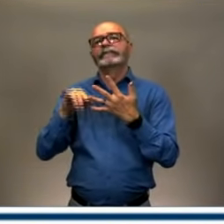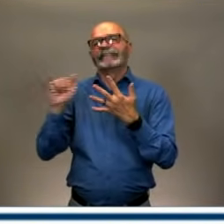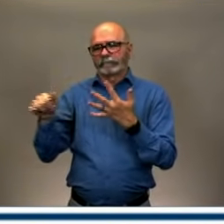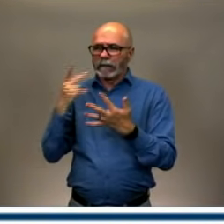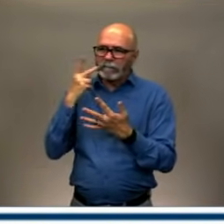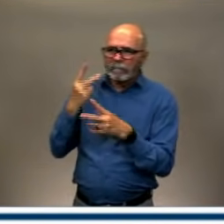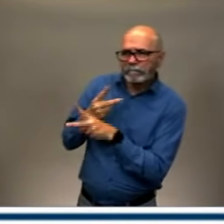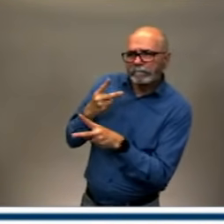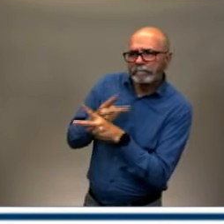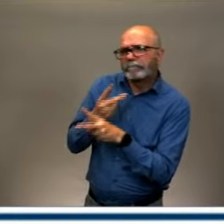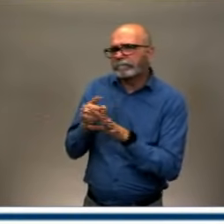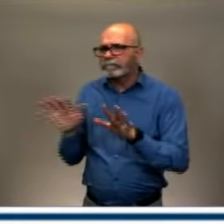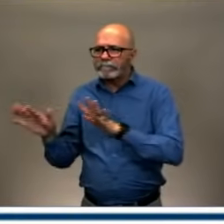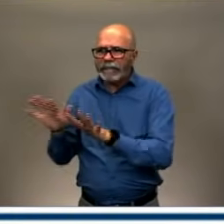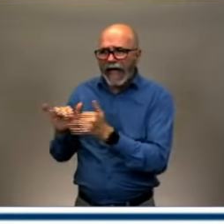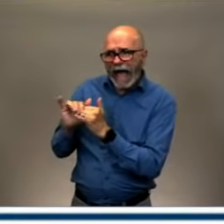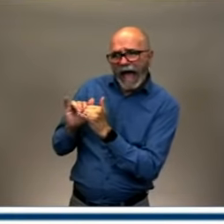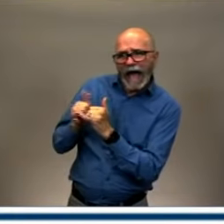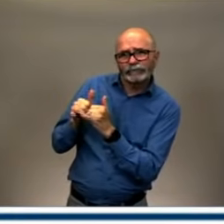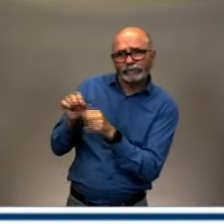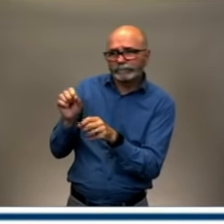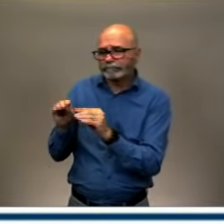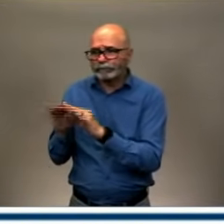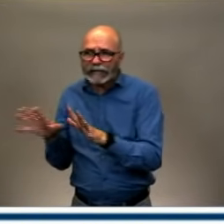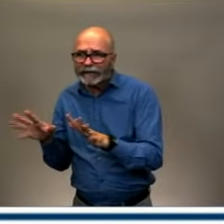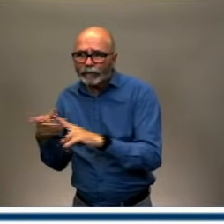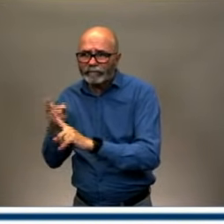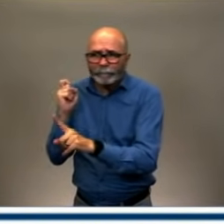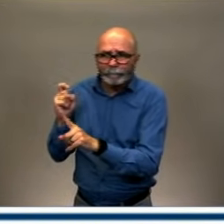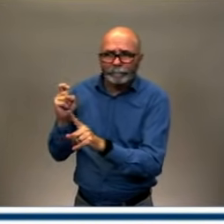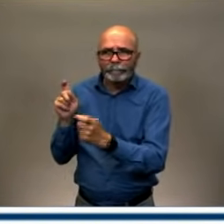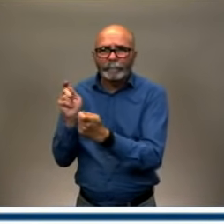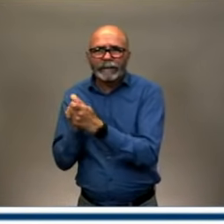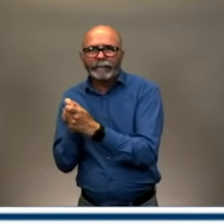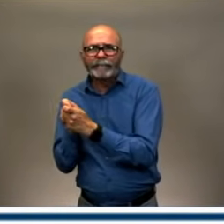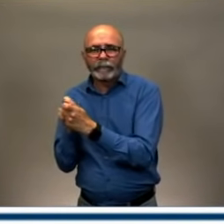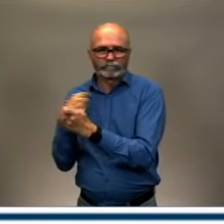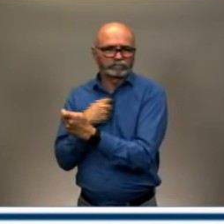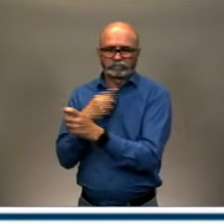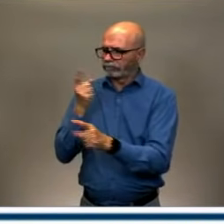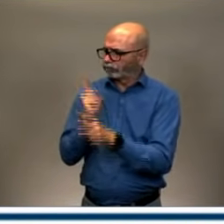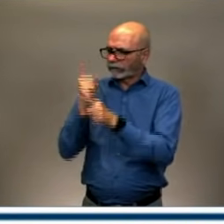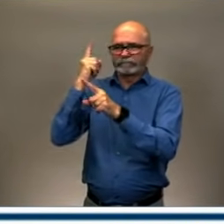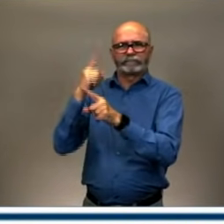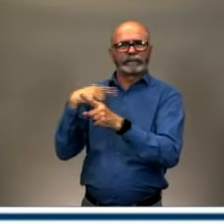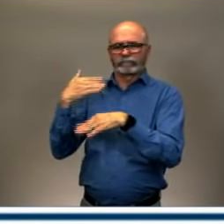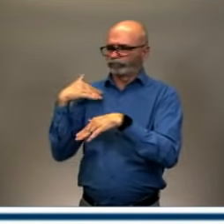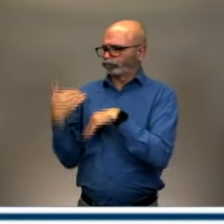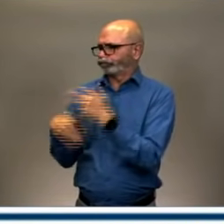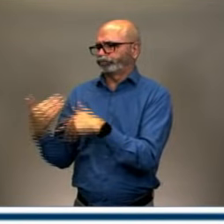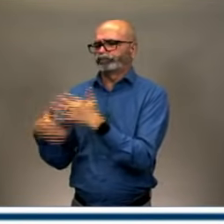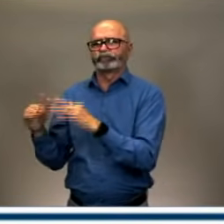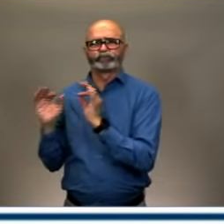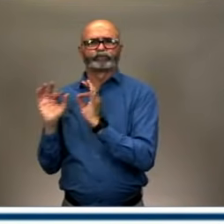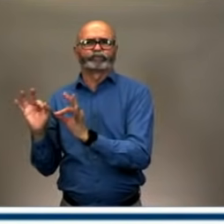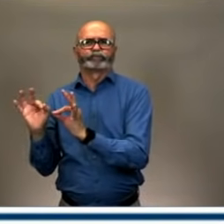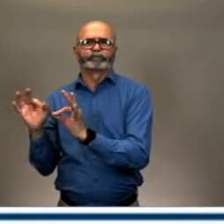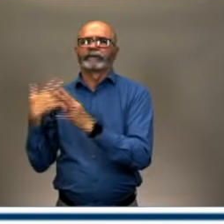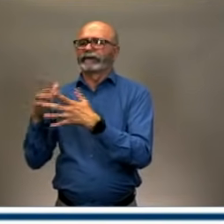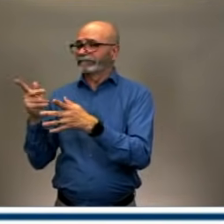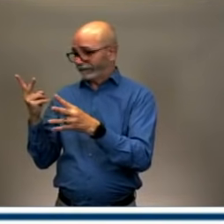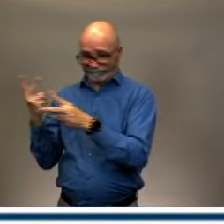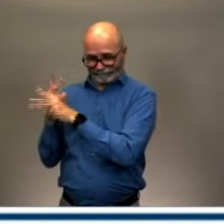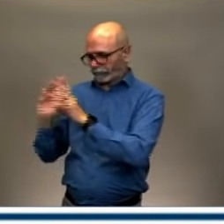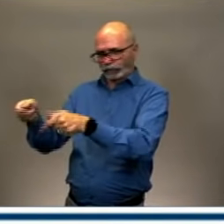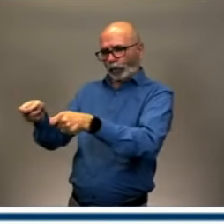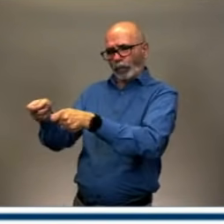in that school which led to an outbreak. But we've also put all the right steps in place to bring that outbreak under control in a very timely